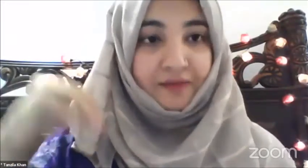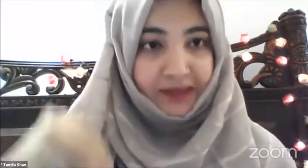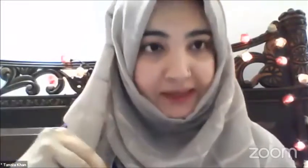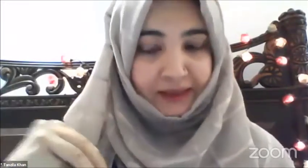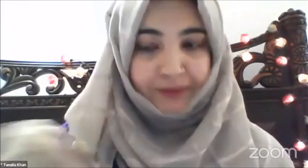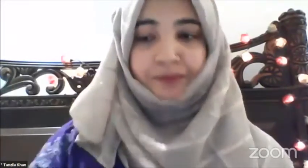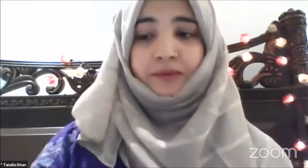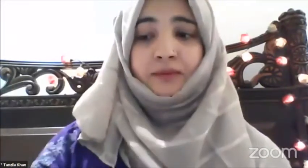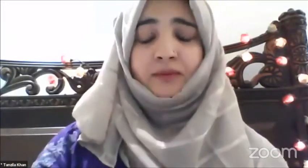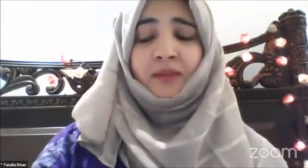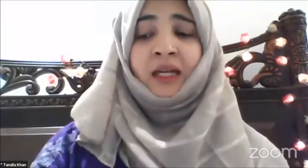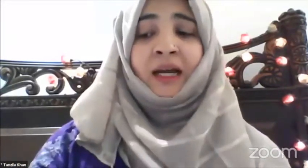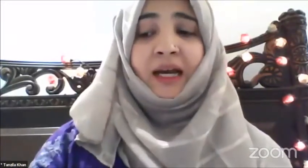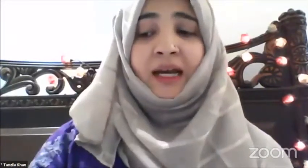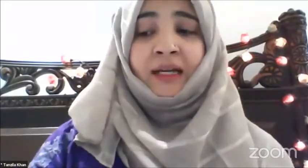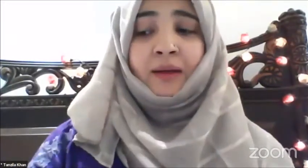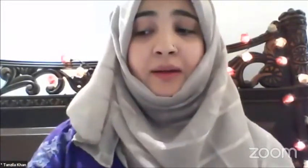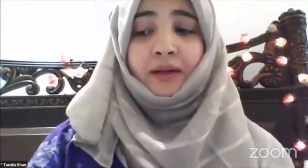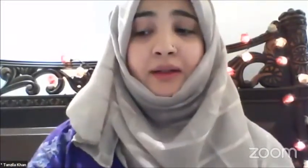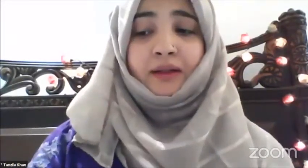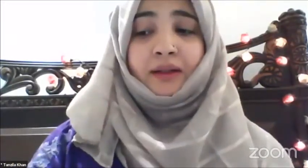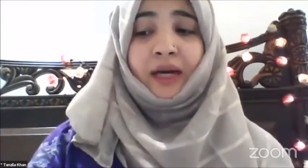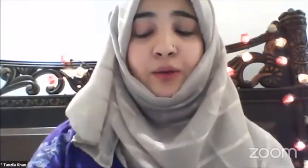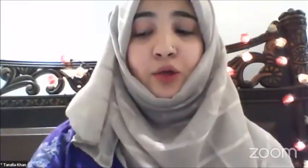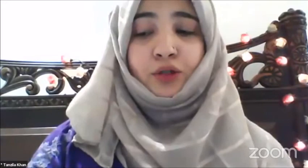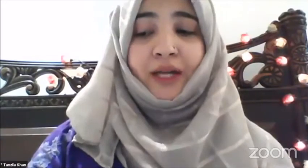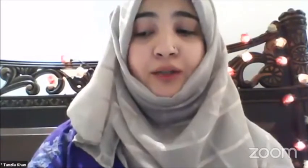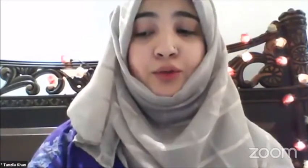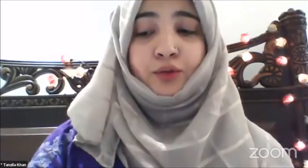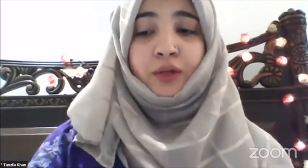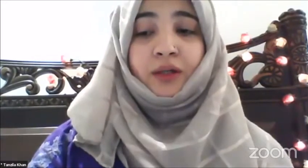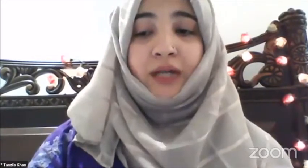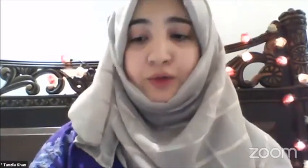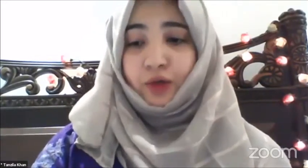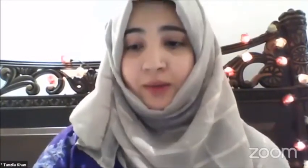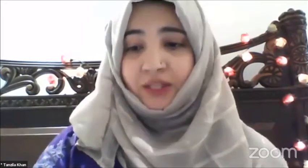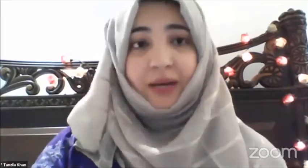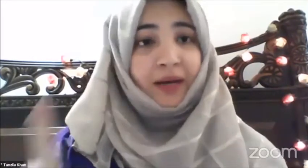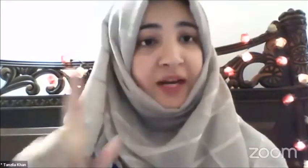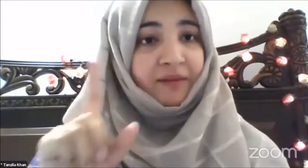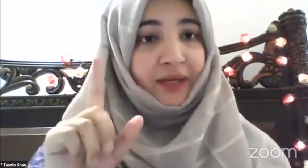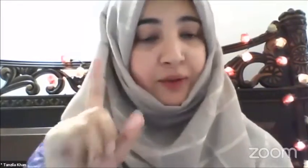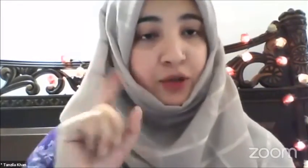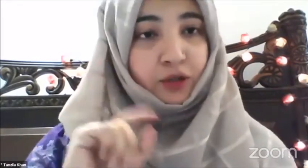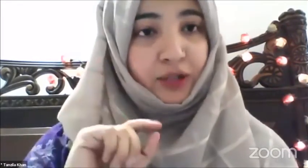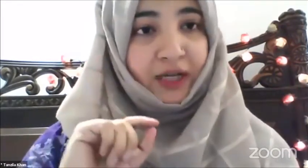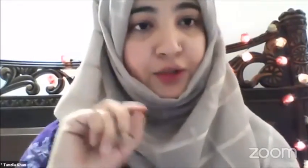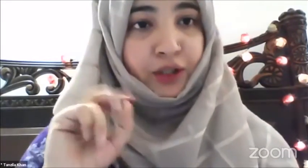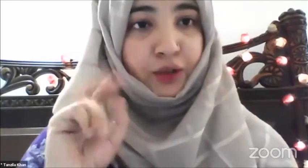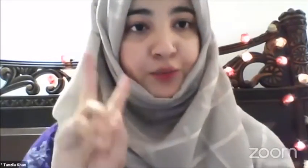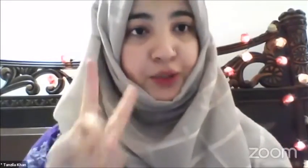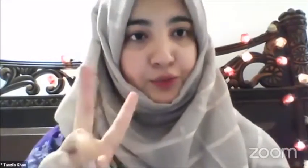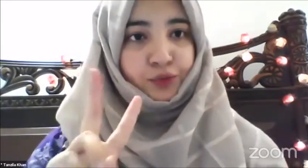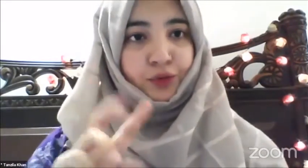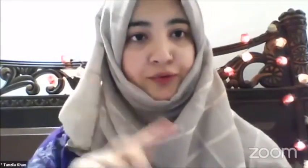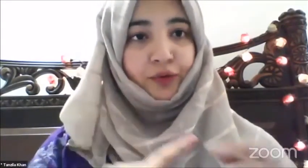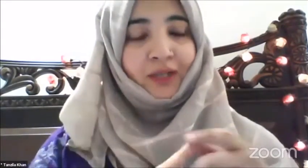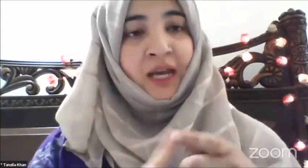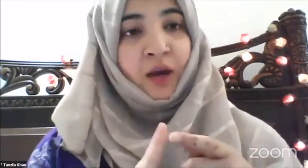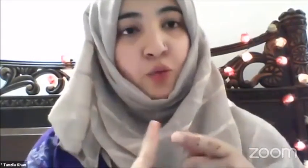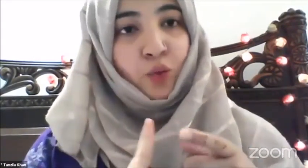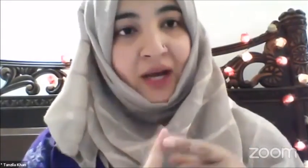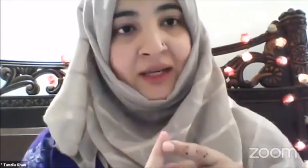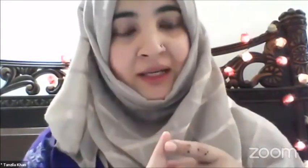with everything. And I would also like to, I don't know how much time I have, but I would also like to conclude with two school of